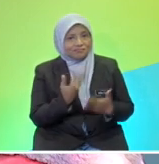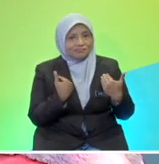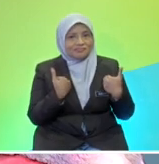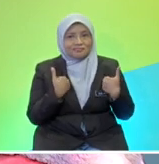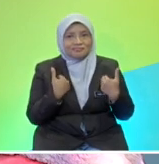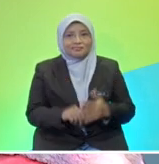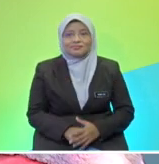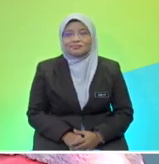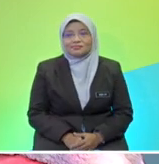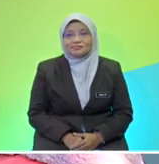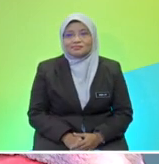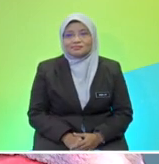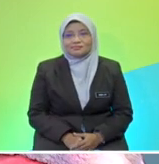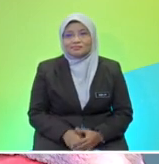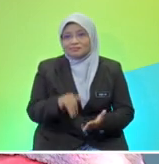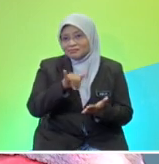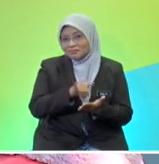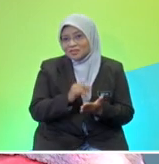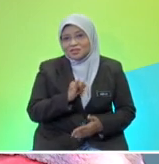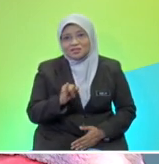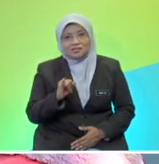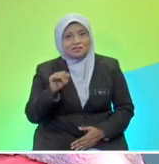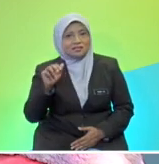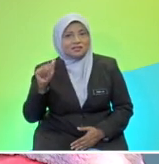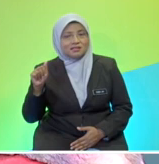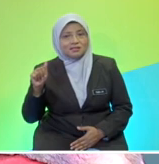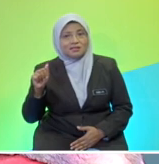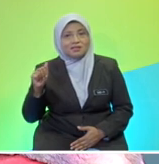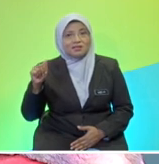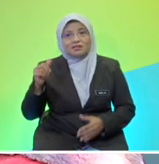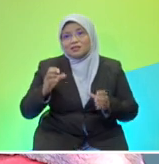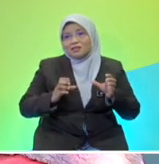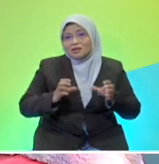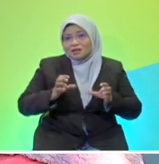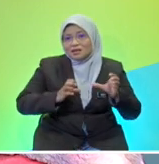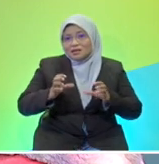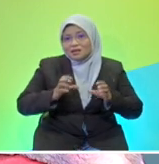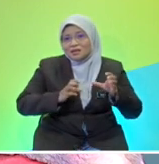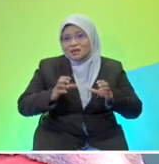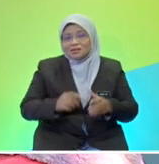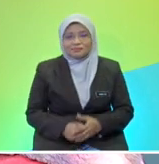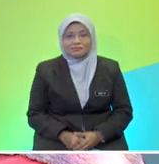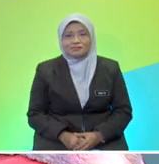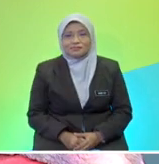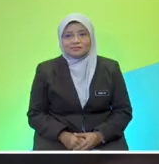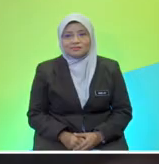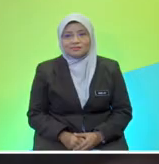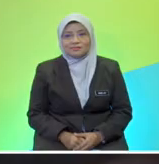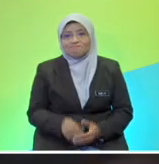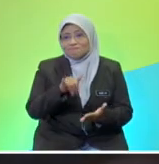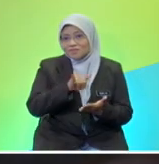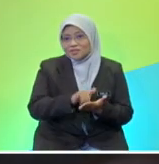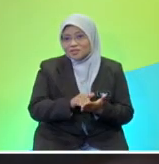here. Ooh, this is a car. This is a car.